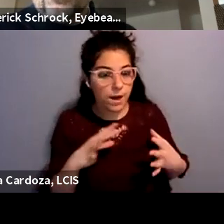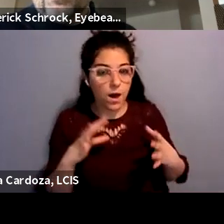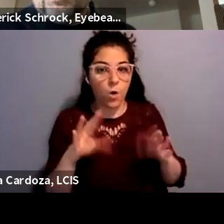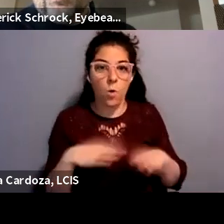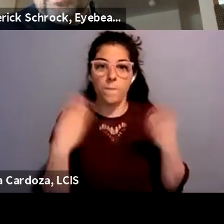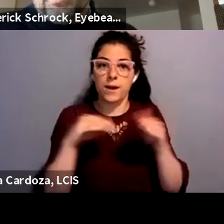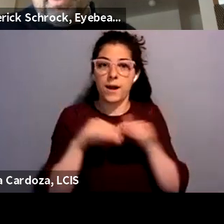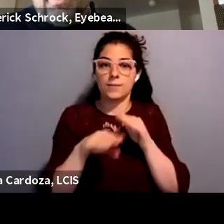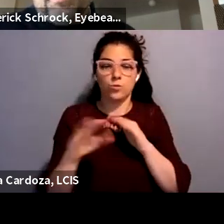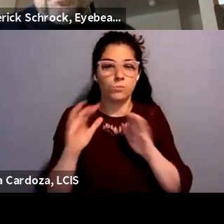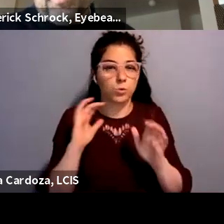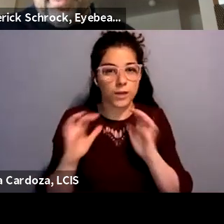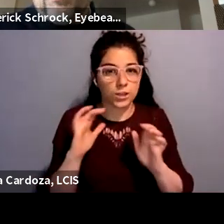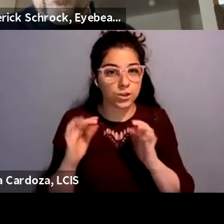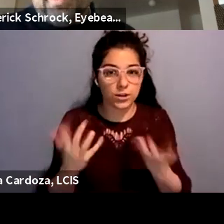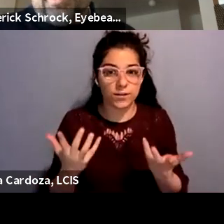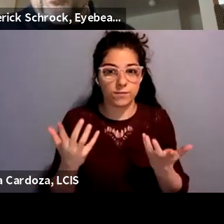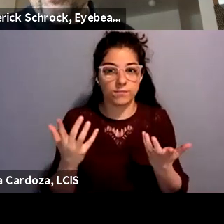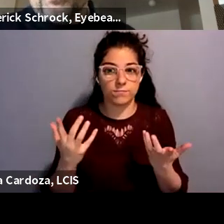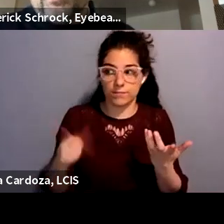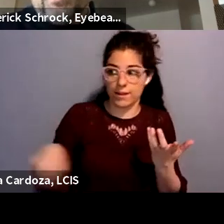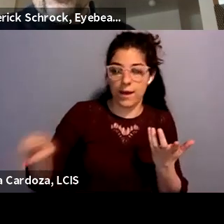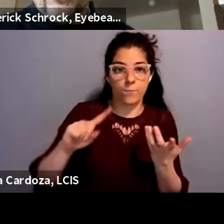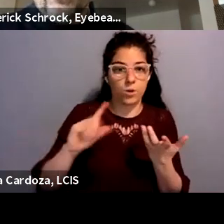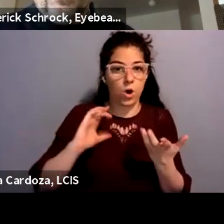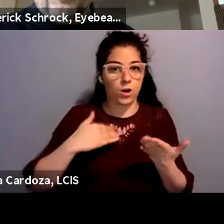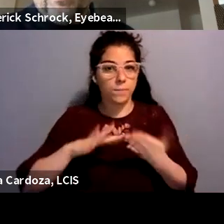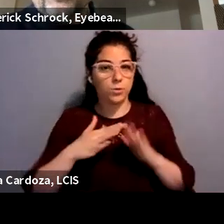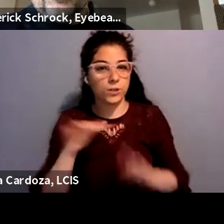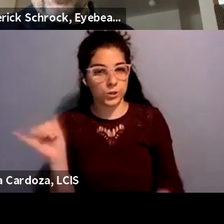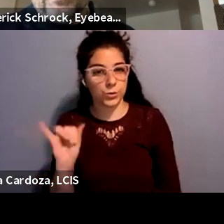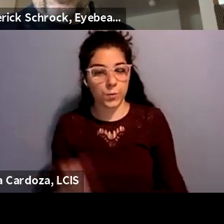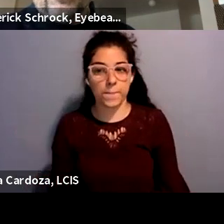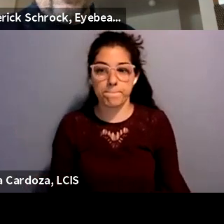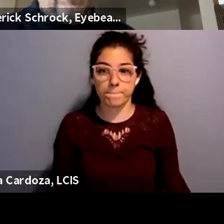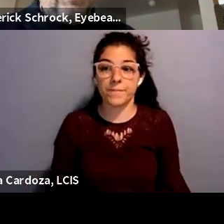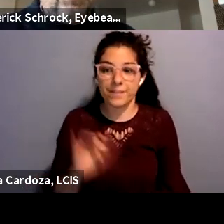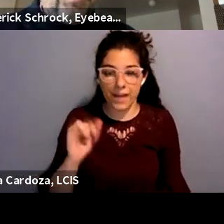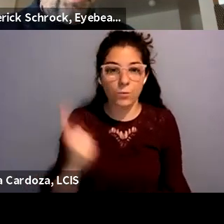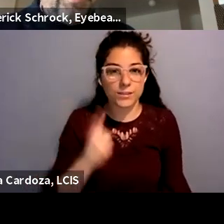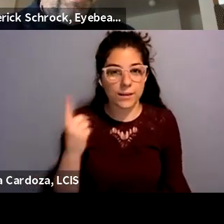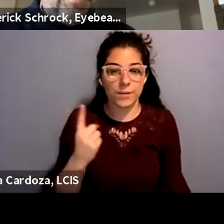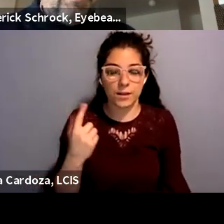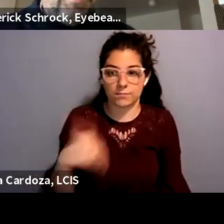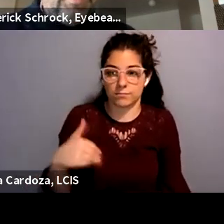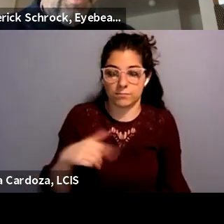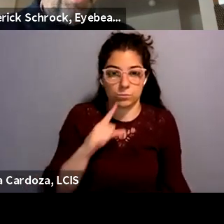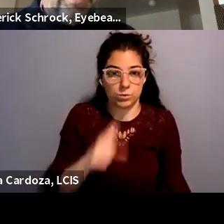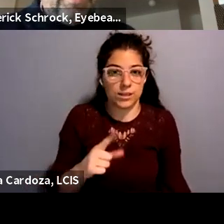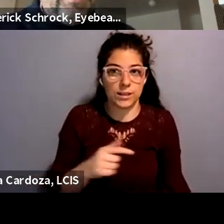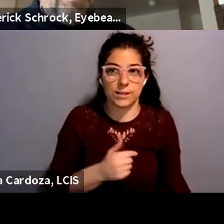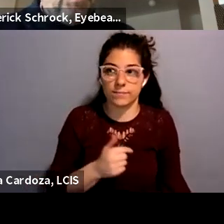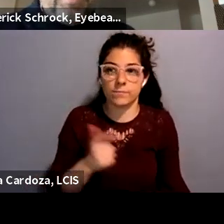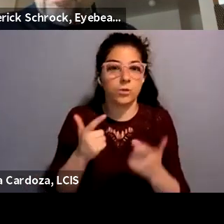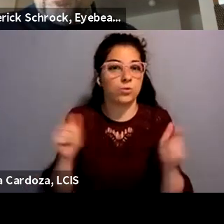access to them with our community as well. That was something that was just a